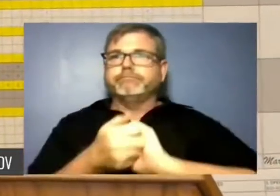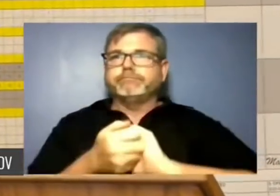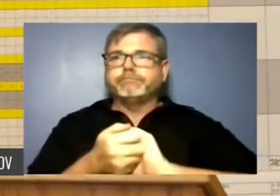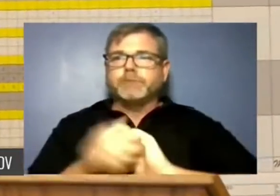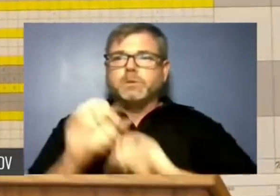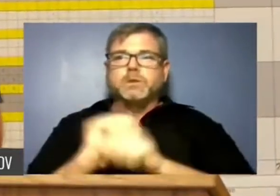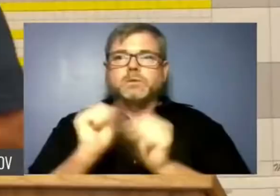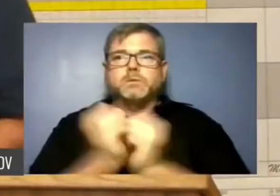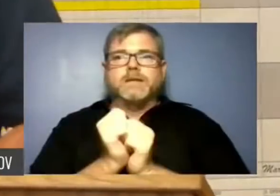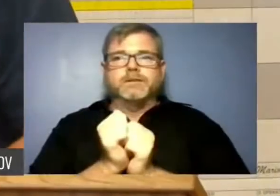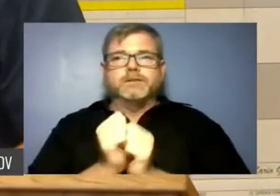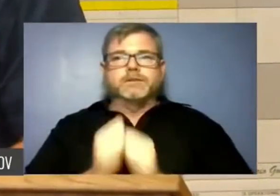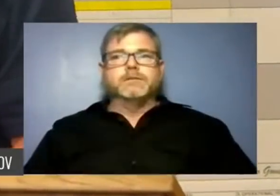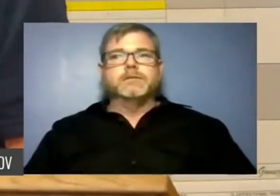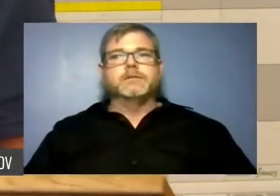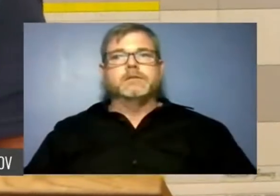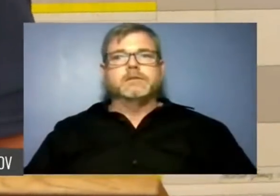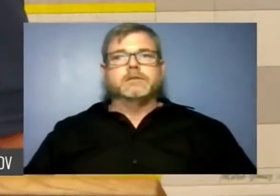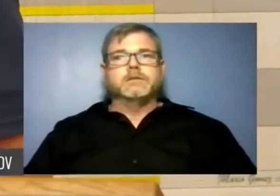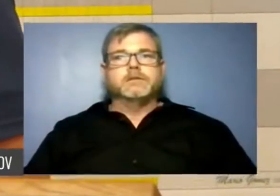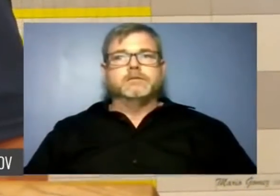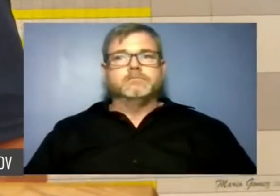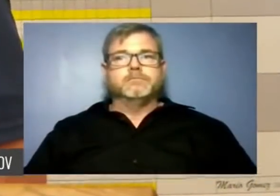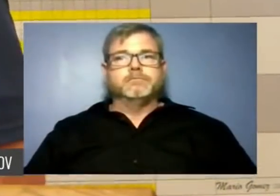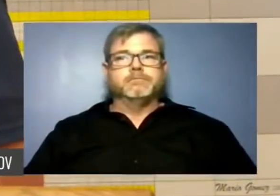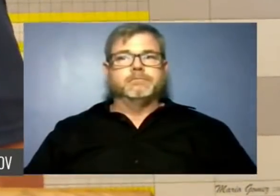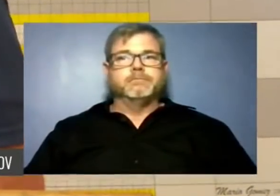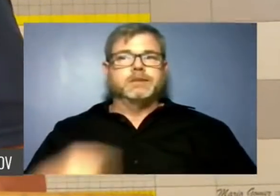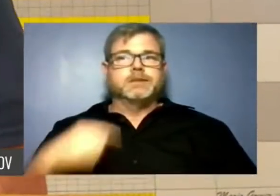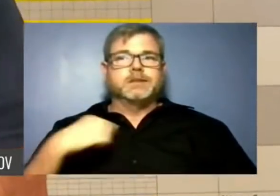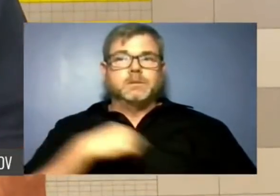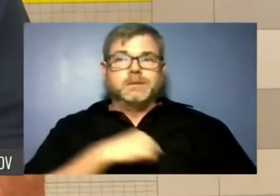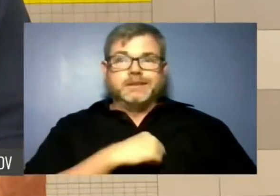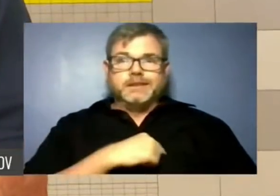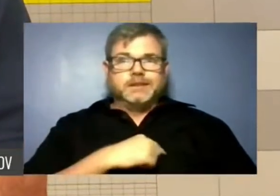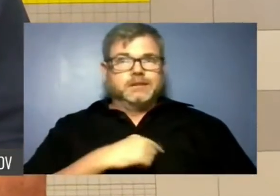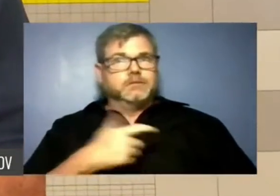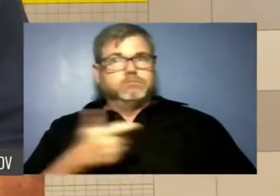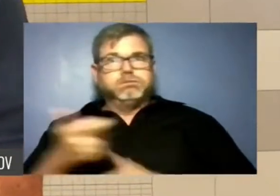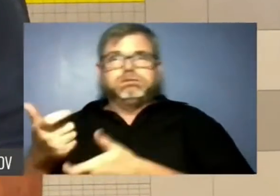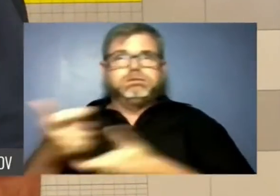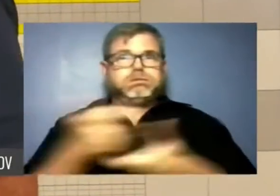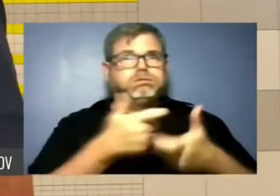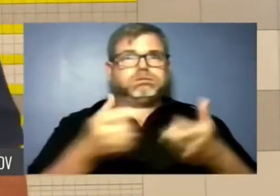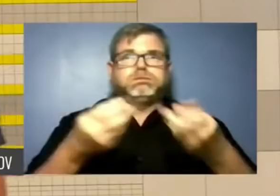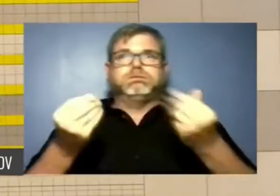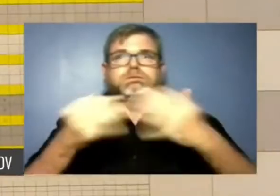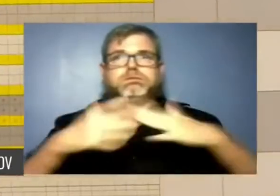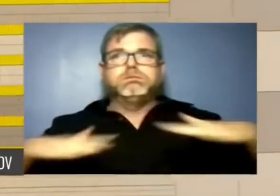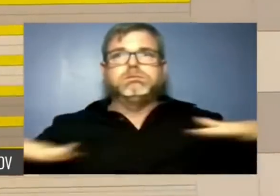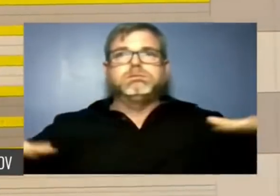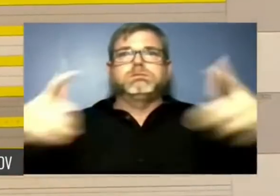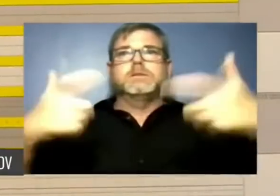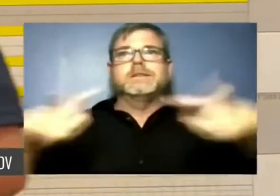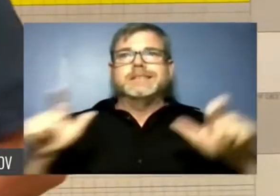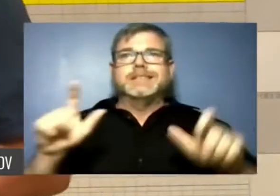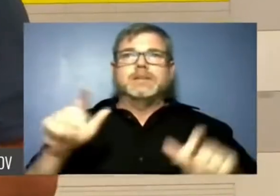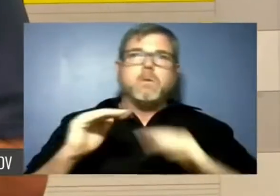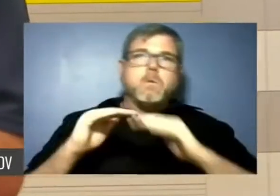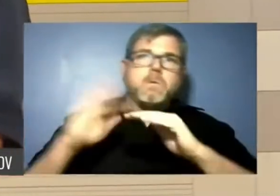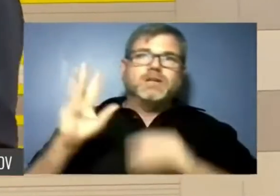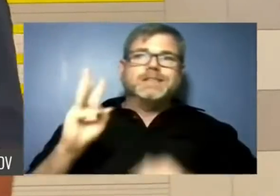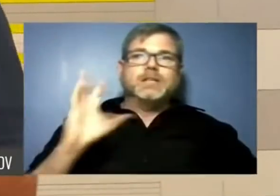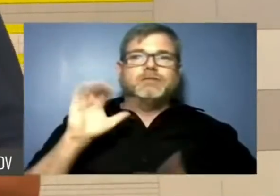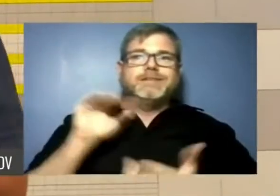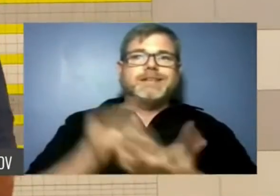the incident, and right now, currently, together, we have 35% containment. So there's a lot going on. I would assure you